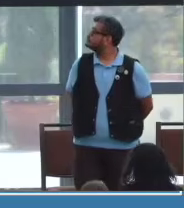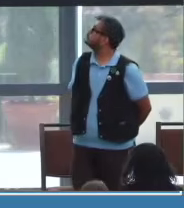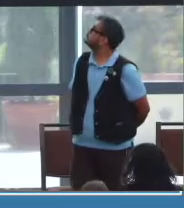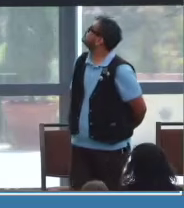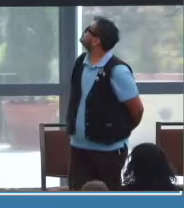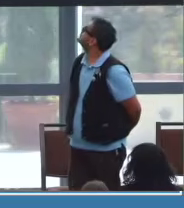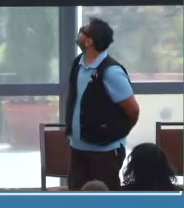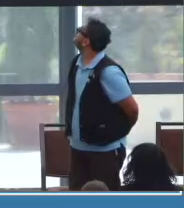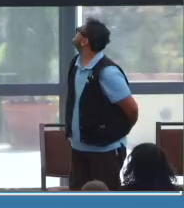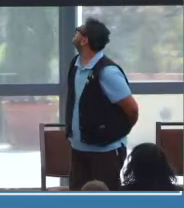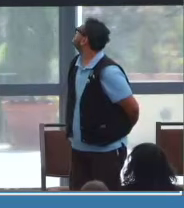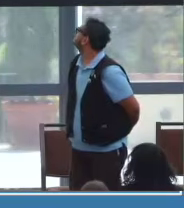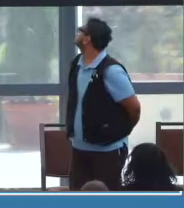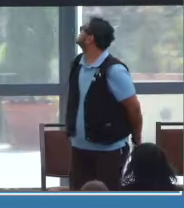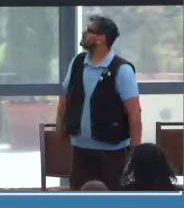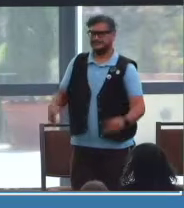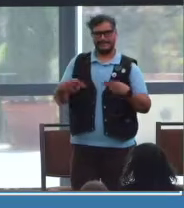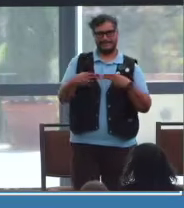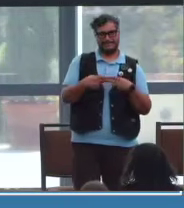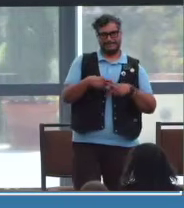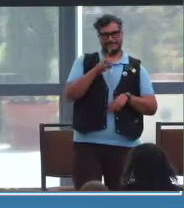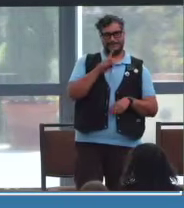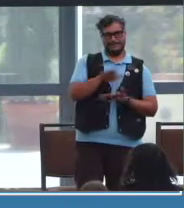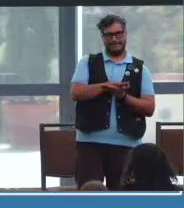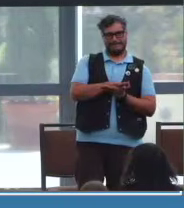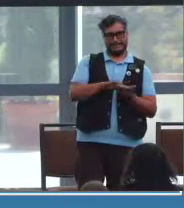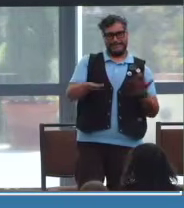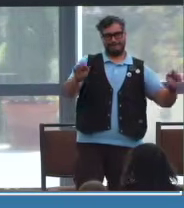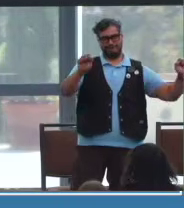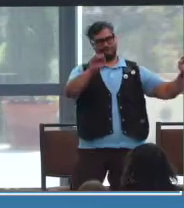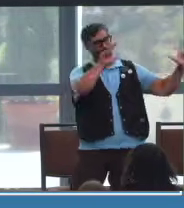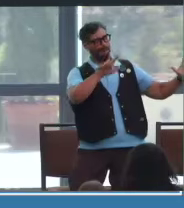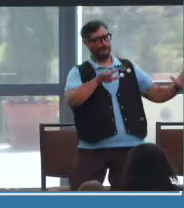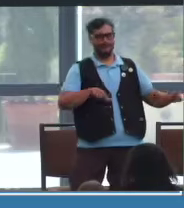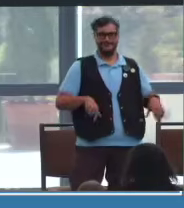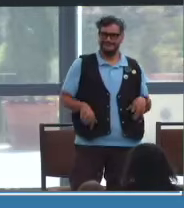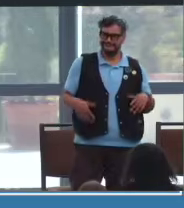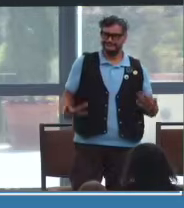excellent. Wow, these slides look really nicer on large screens.